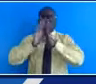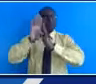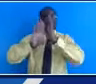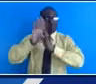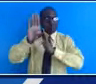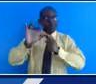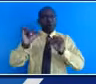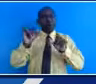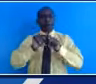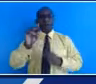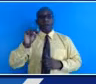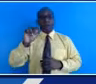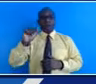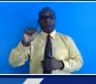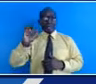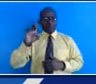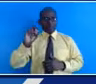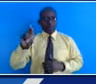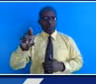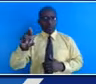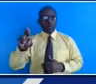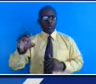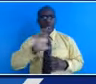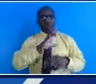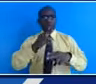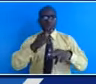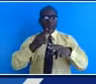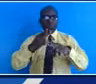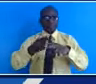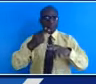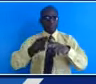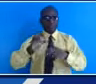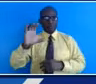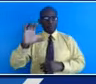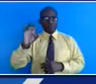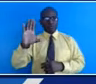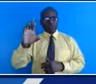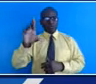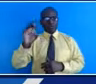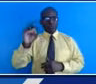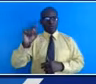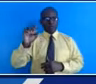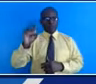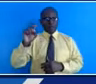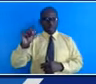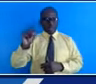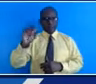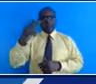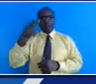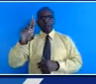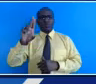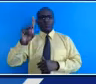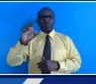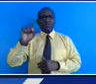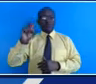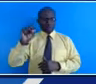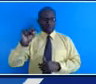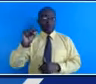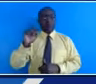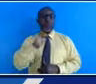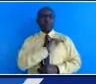know, every day we invite some member of local government to be here to talk about some of the issues at hand. Today is Tuesday, June